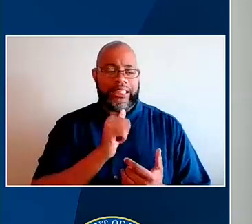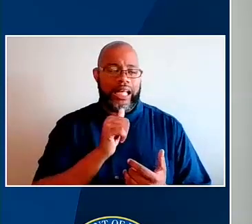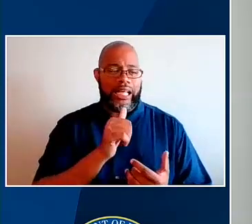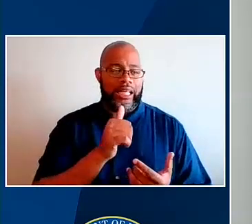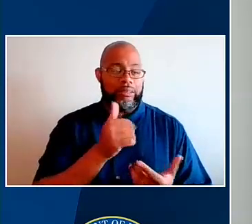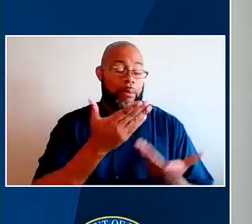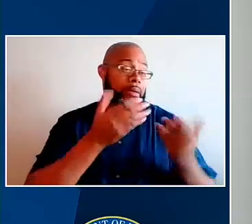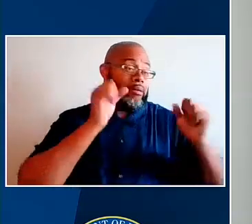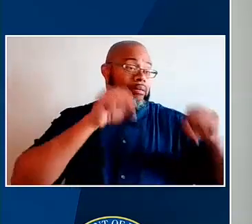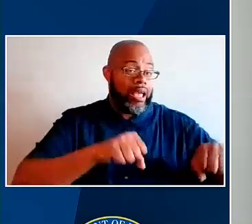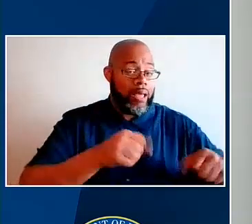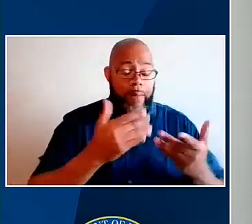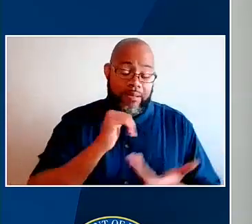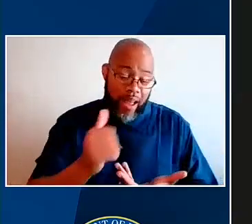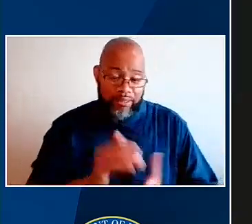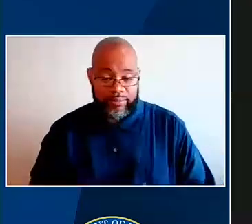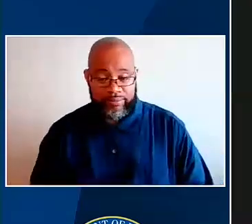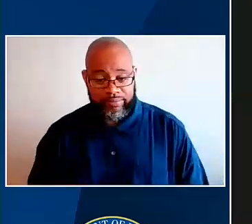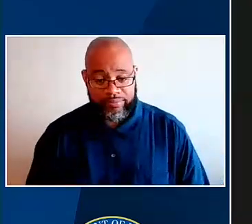be.